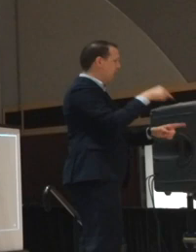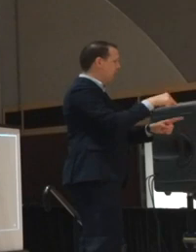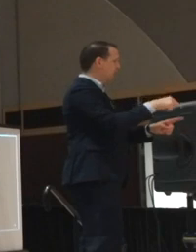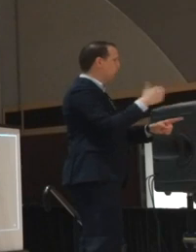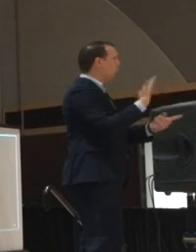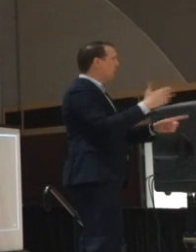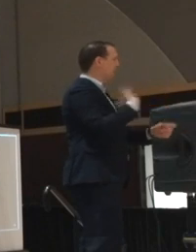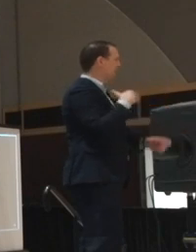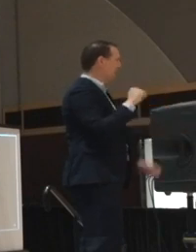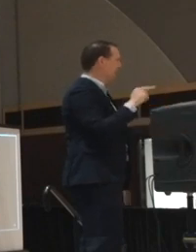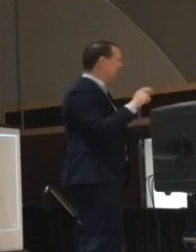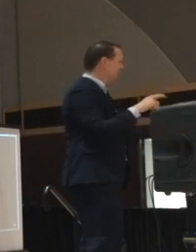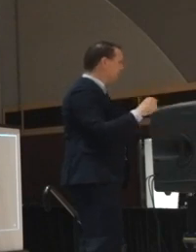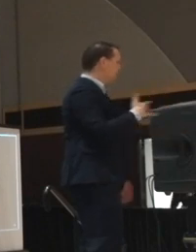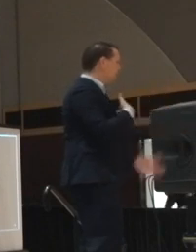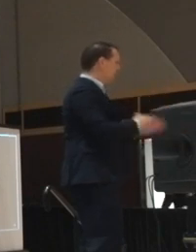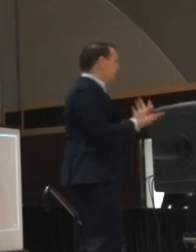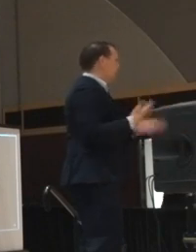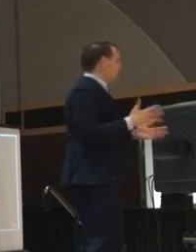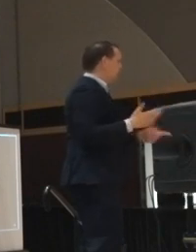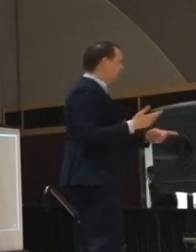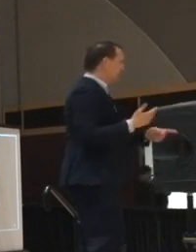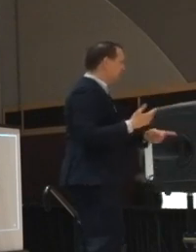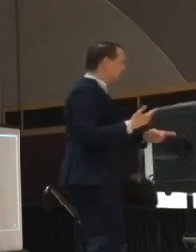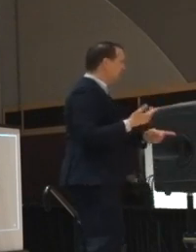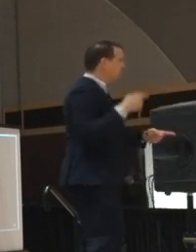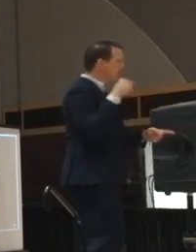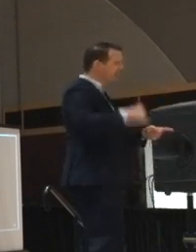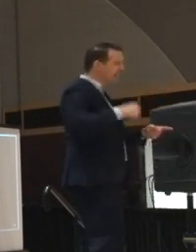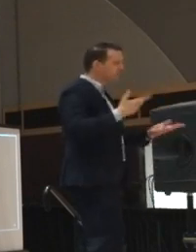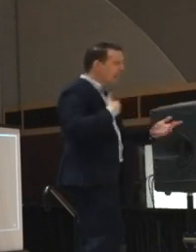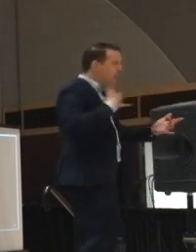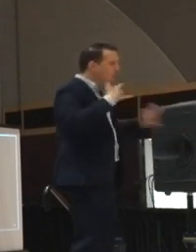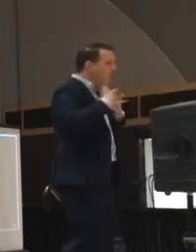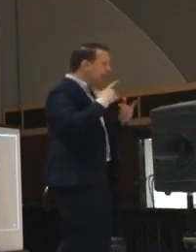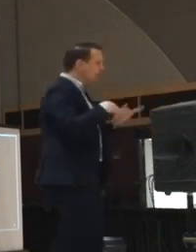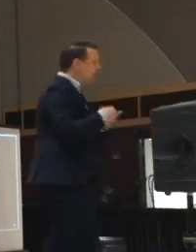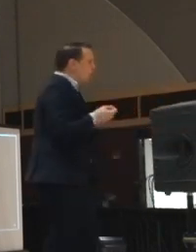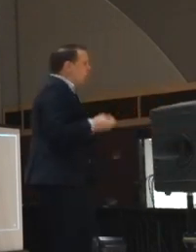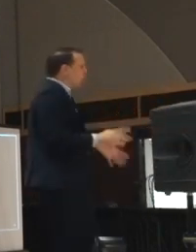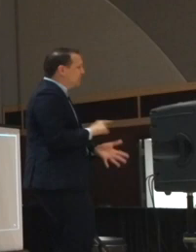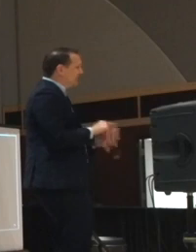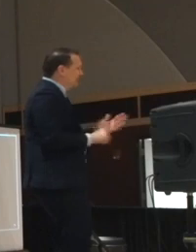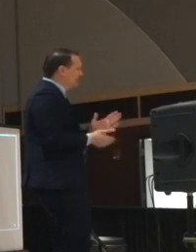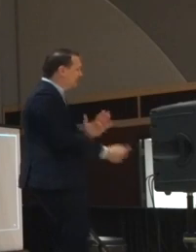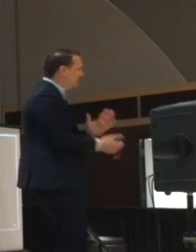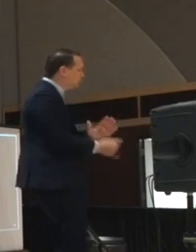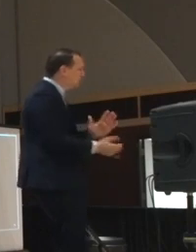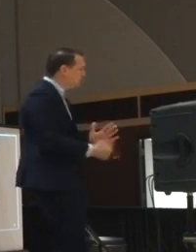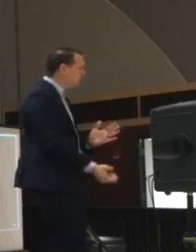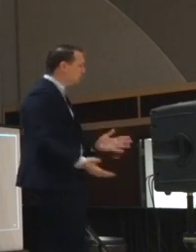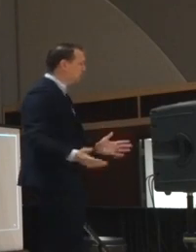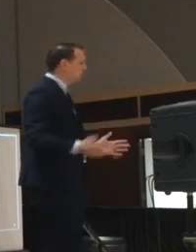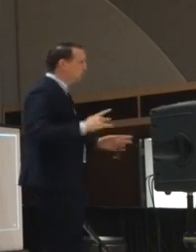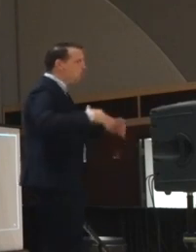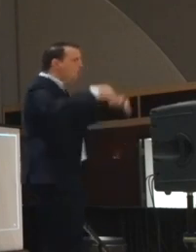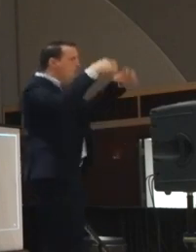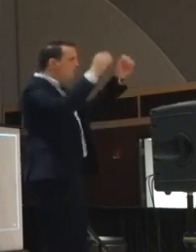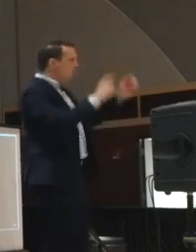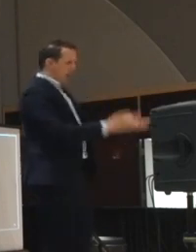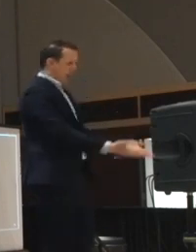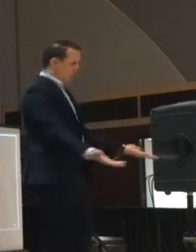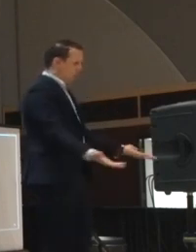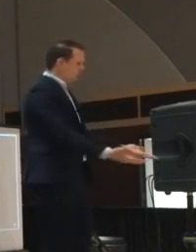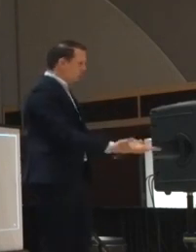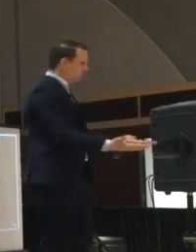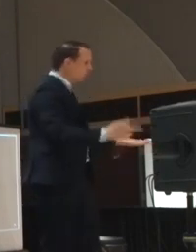had cancer and a heart attack. This is the thing I'm worried about, losing the skills. We need to be able to build